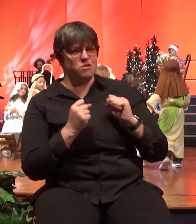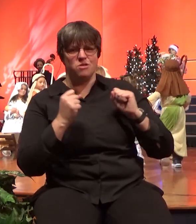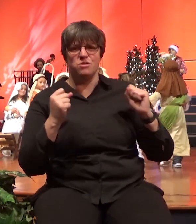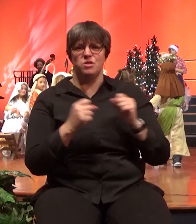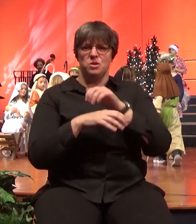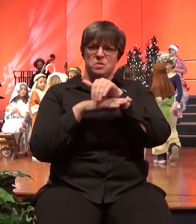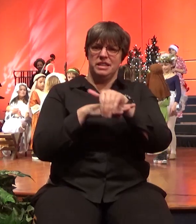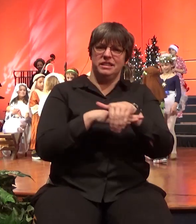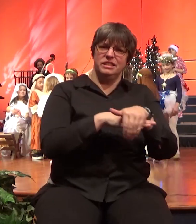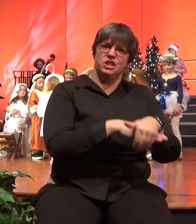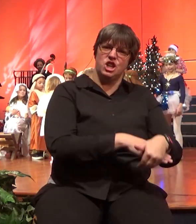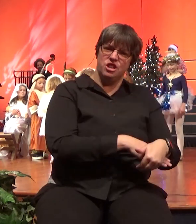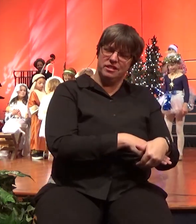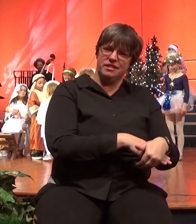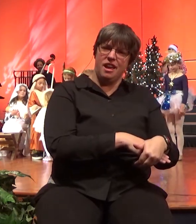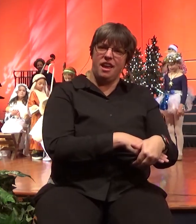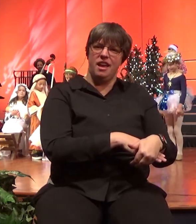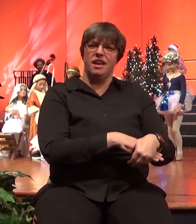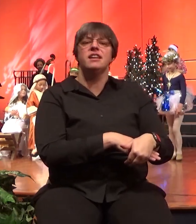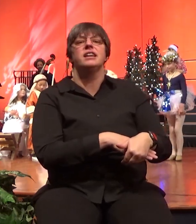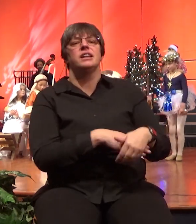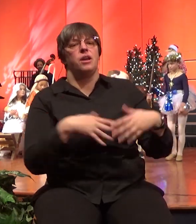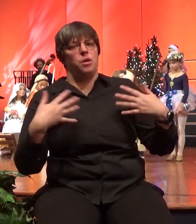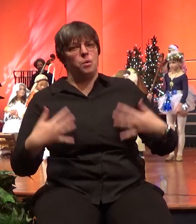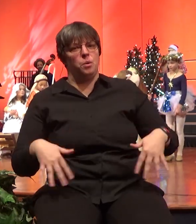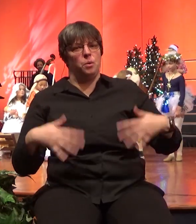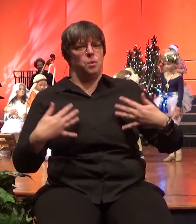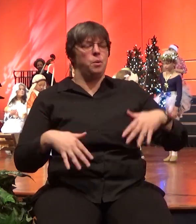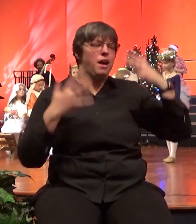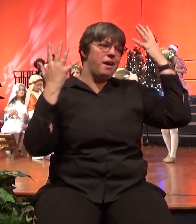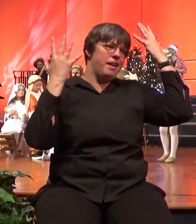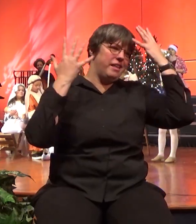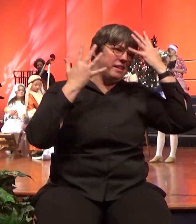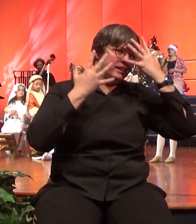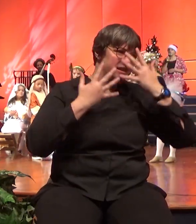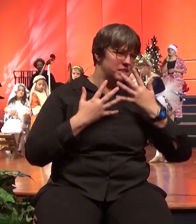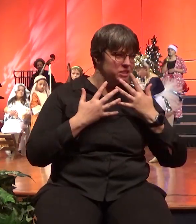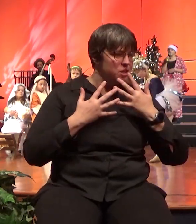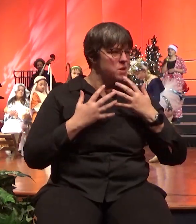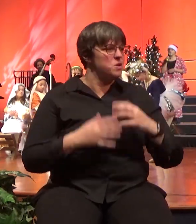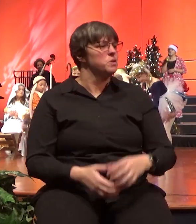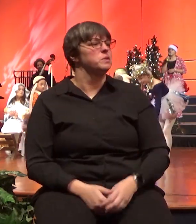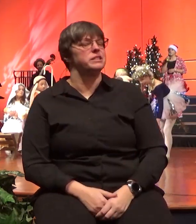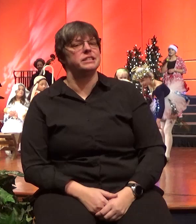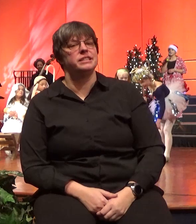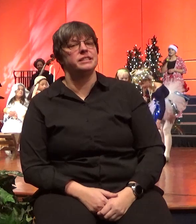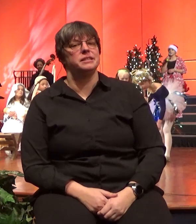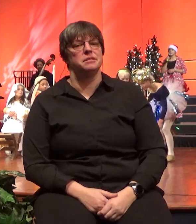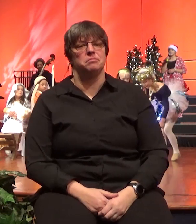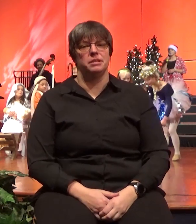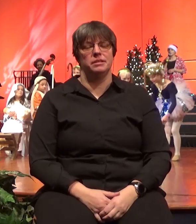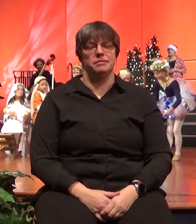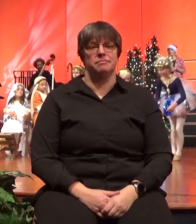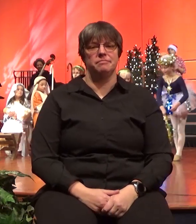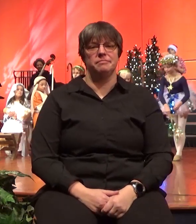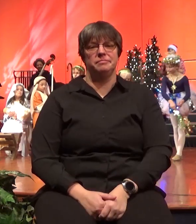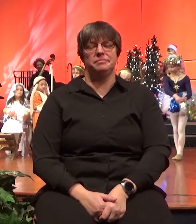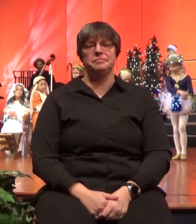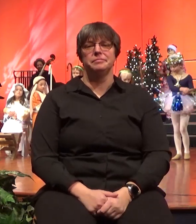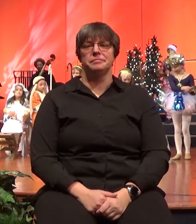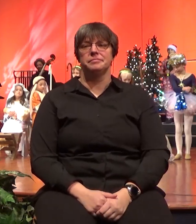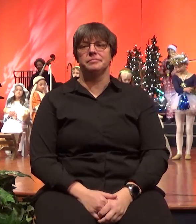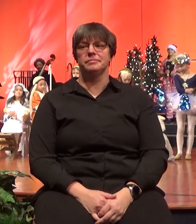a cold winter's night that was so deep.